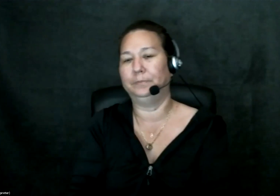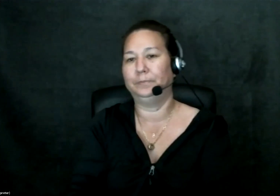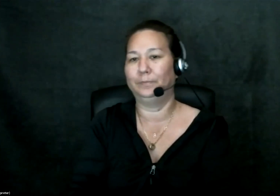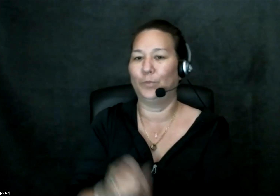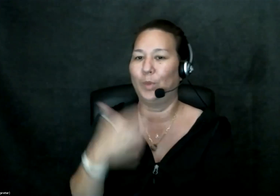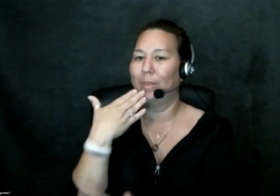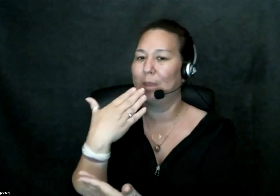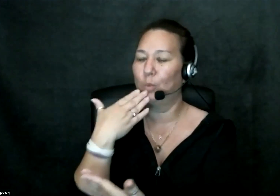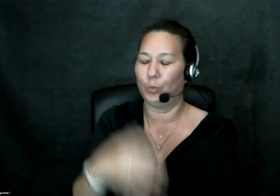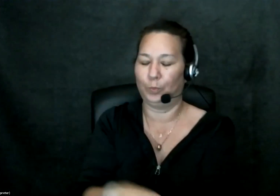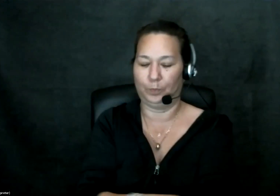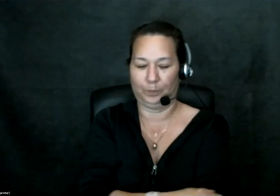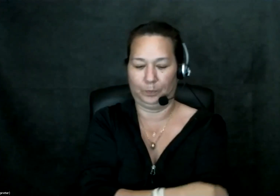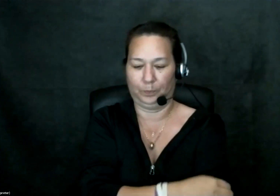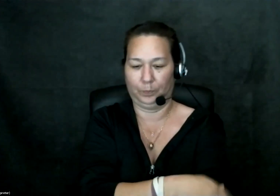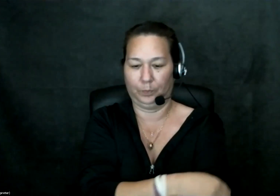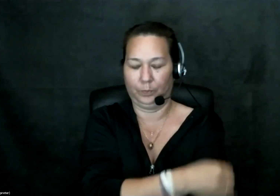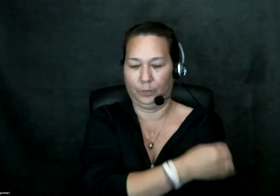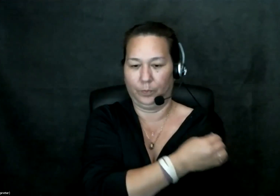Thank you.